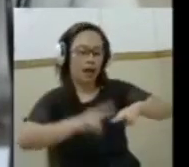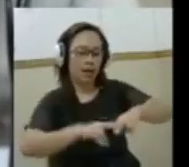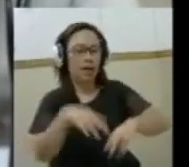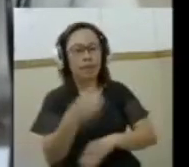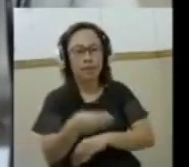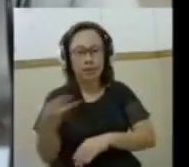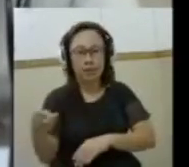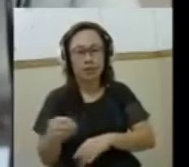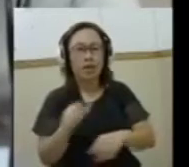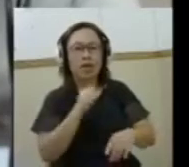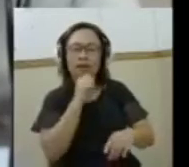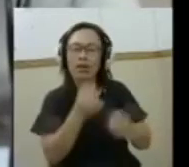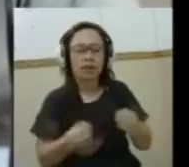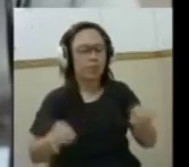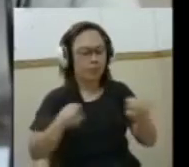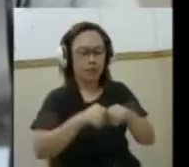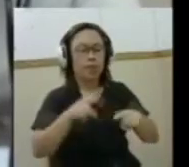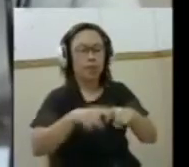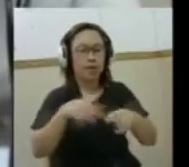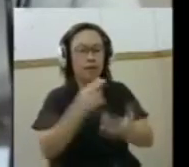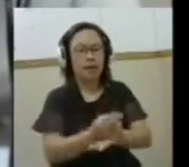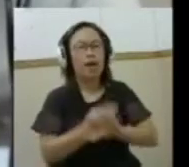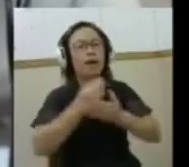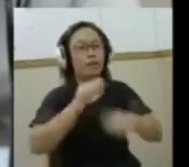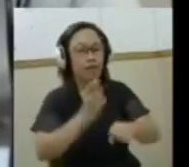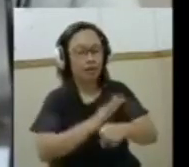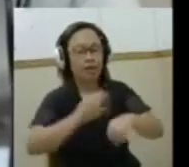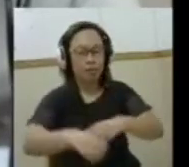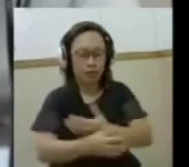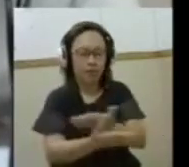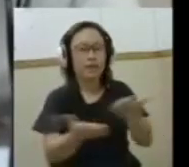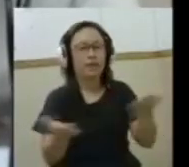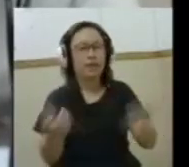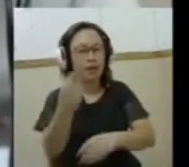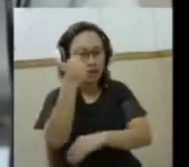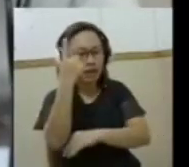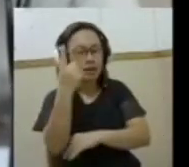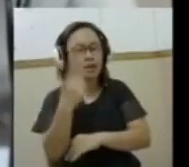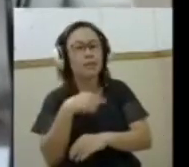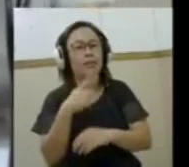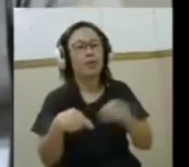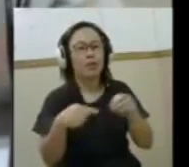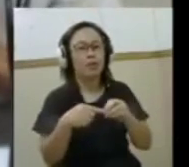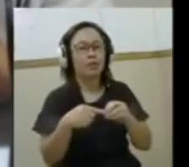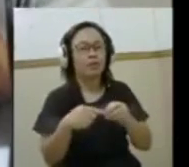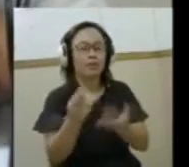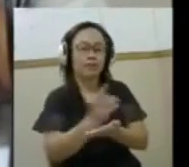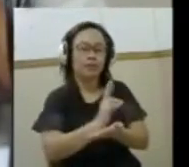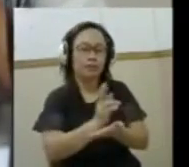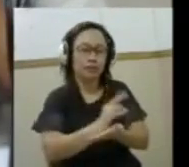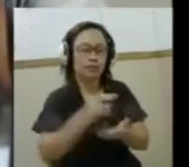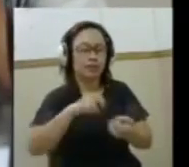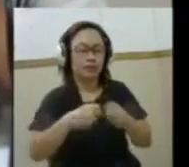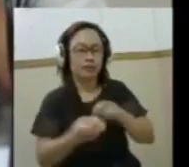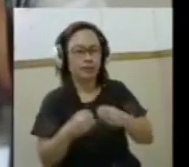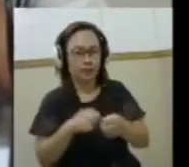an essential but which may be helpful in providing a more comprehensive understanding of the research problem. You